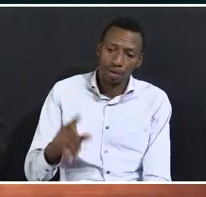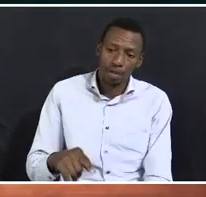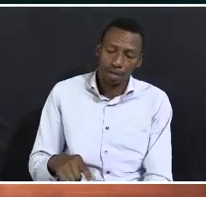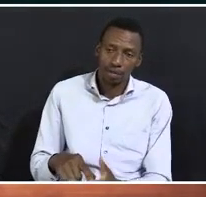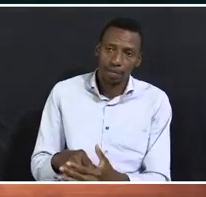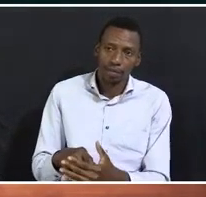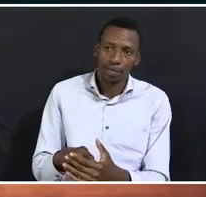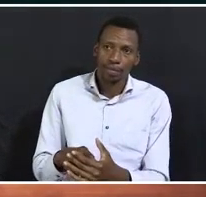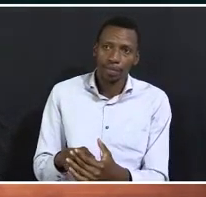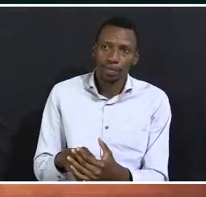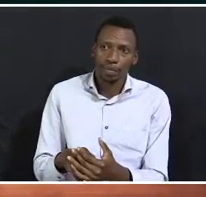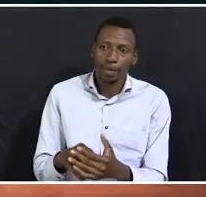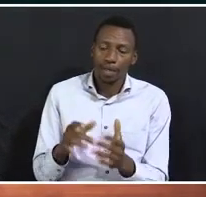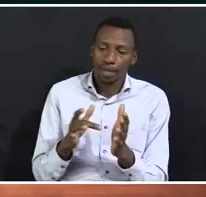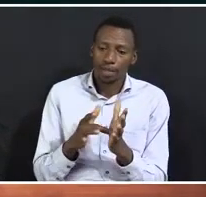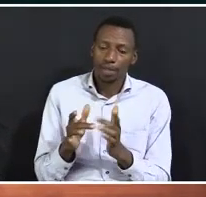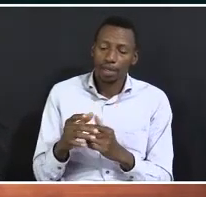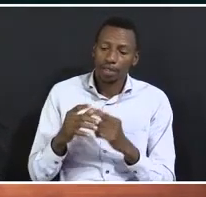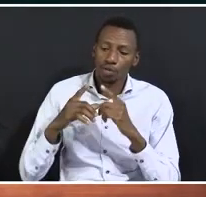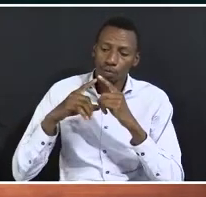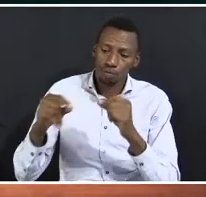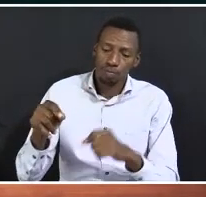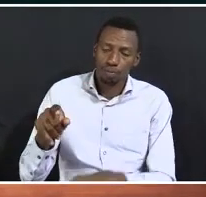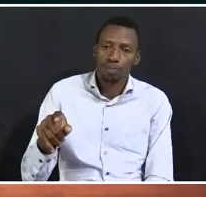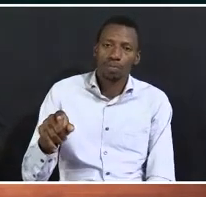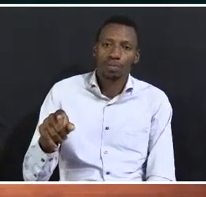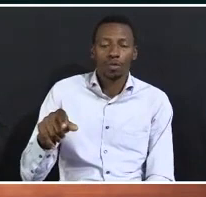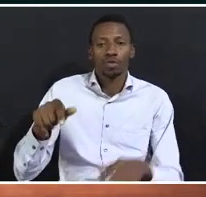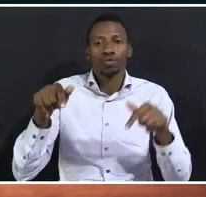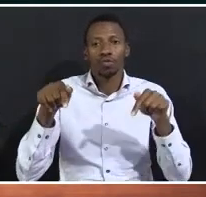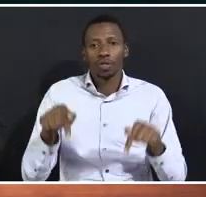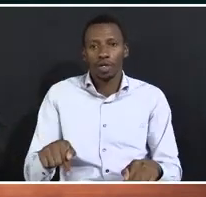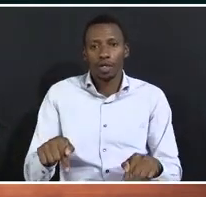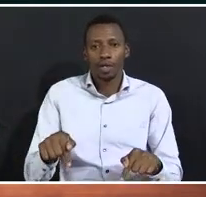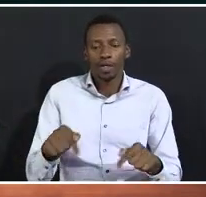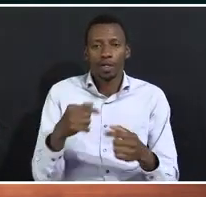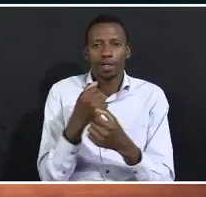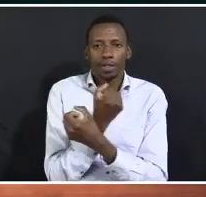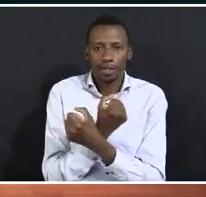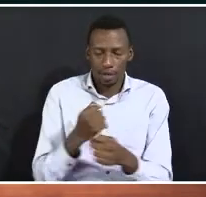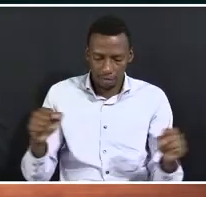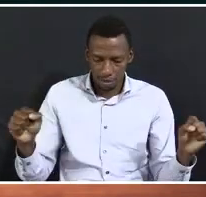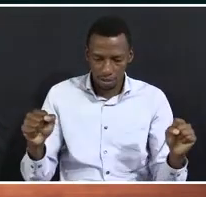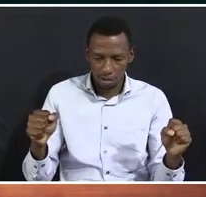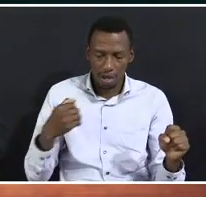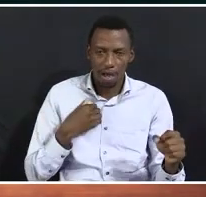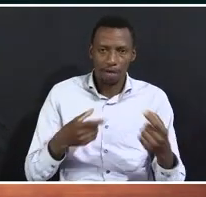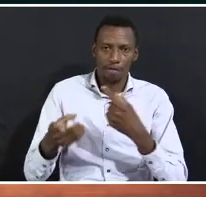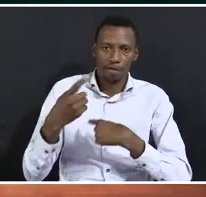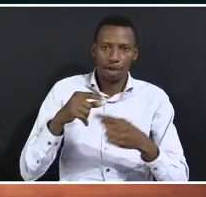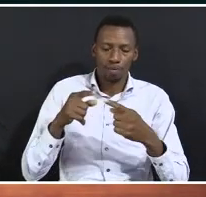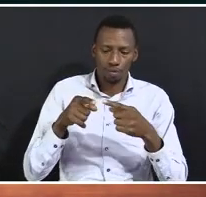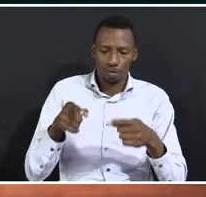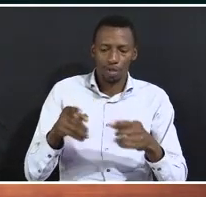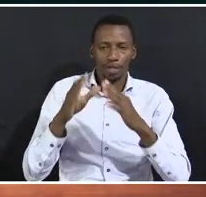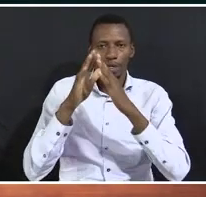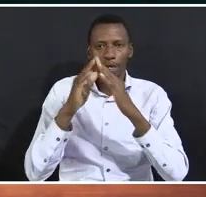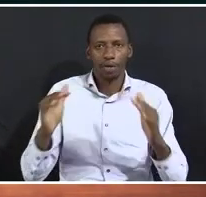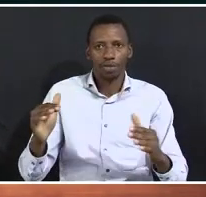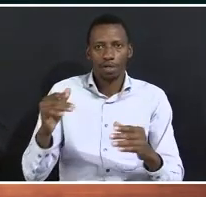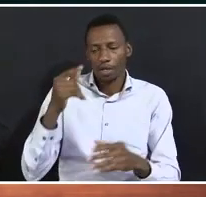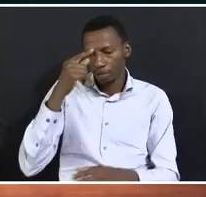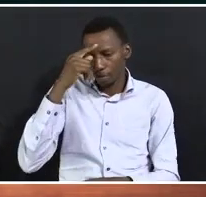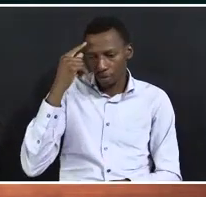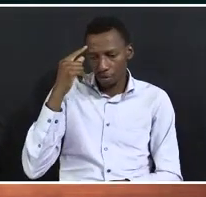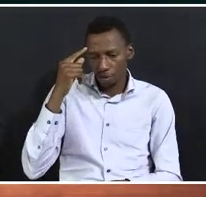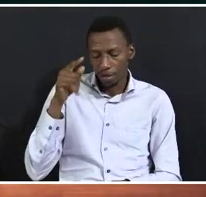amen. Amen. And Jesus said to him, today salvation has come to this house, because he also